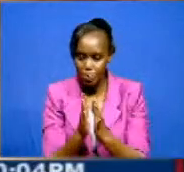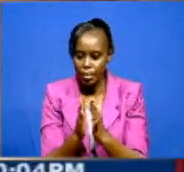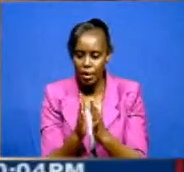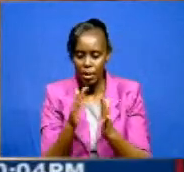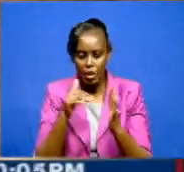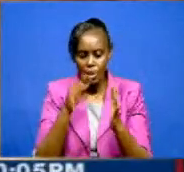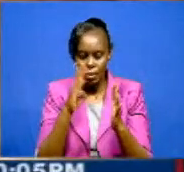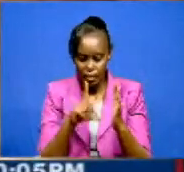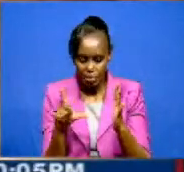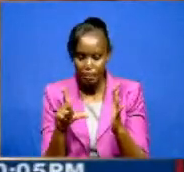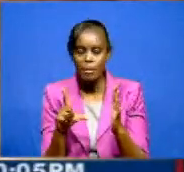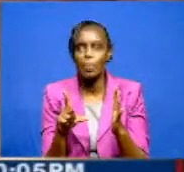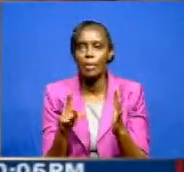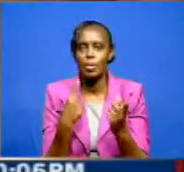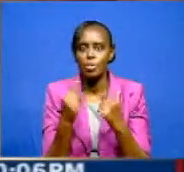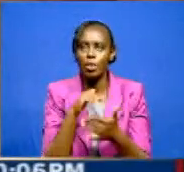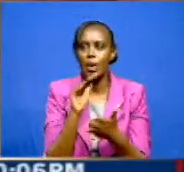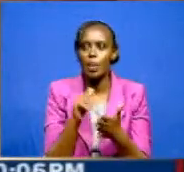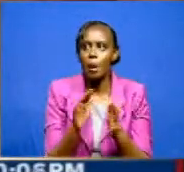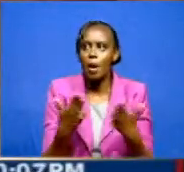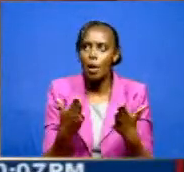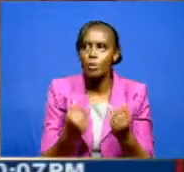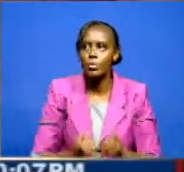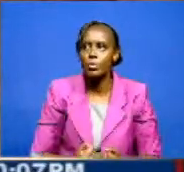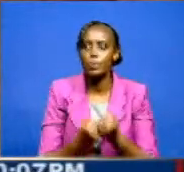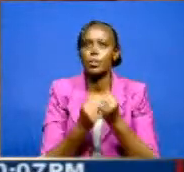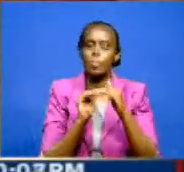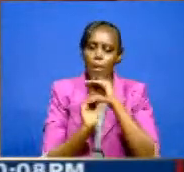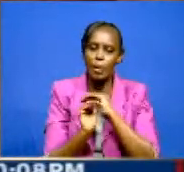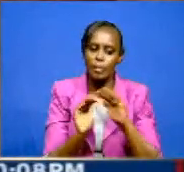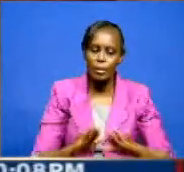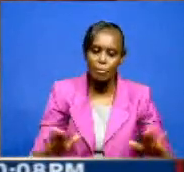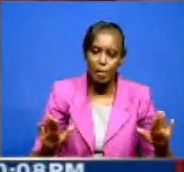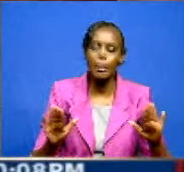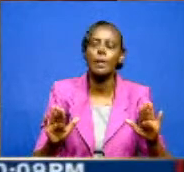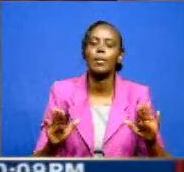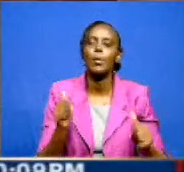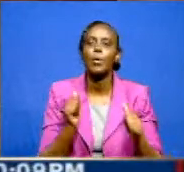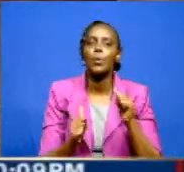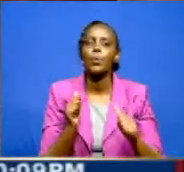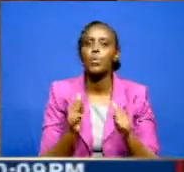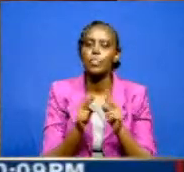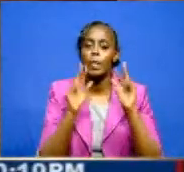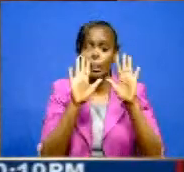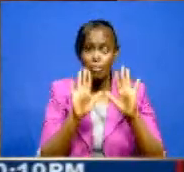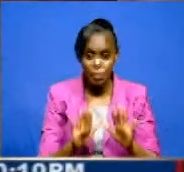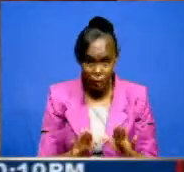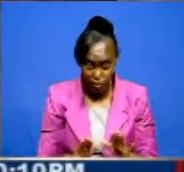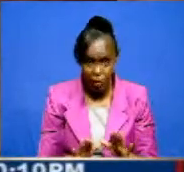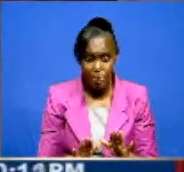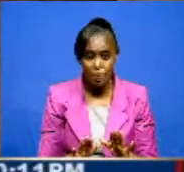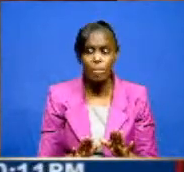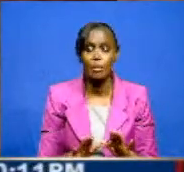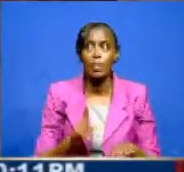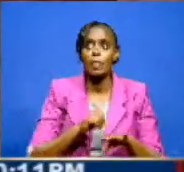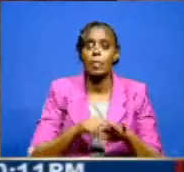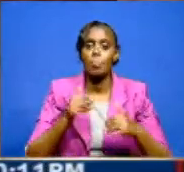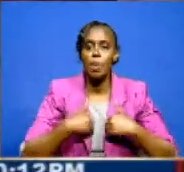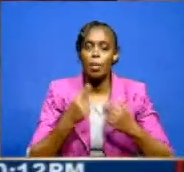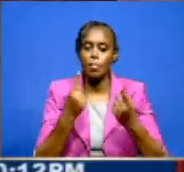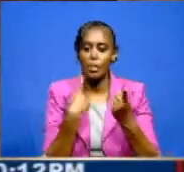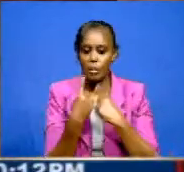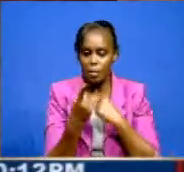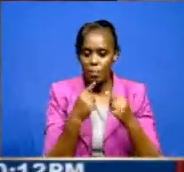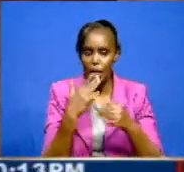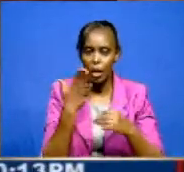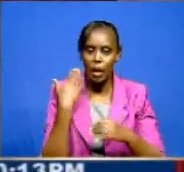bill. It talks about how to facilitate access to the markets, which is extremely important. Mr. Speaker, when we were having our debate last year